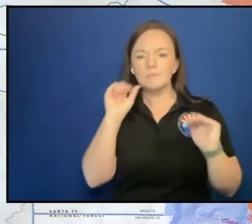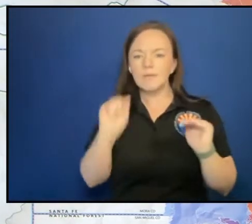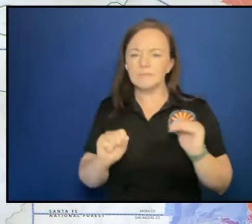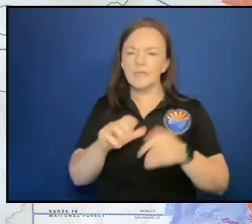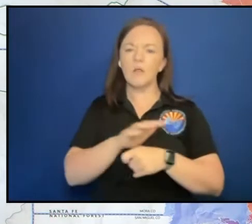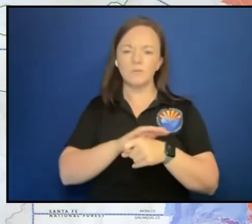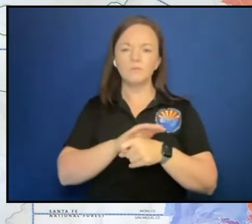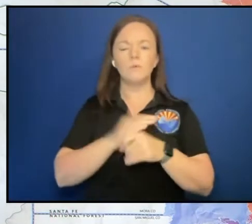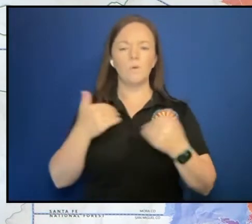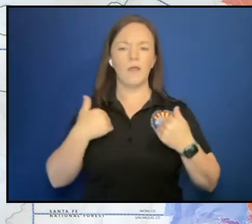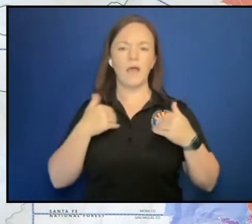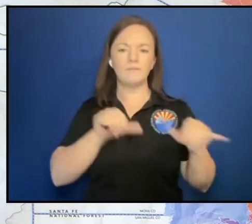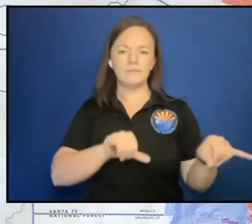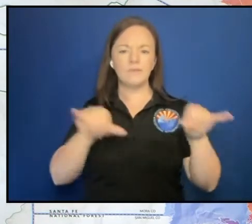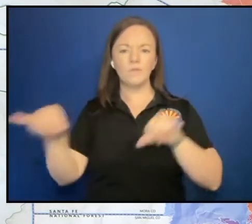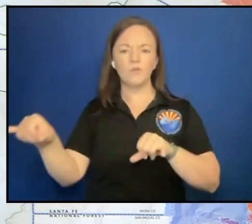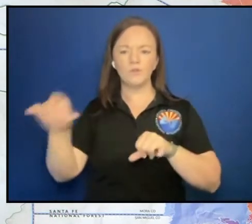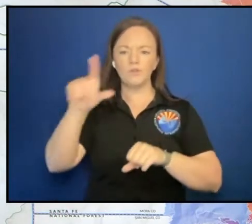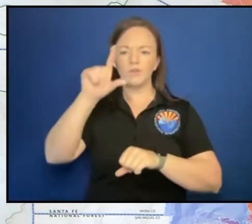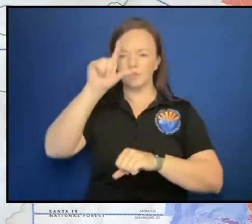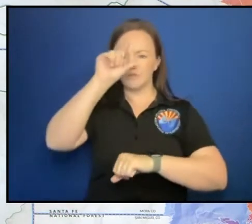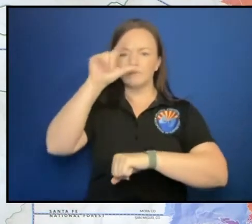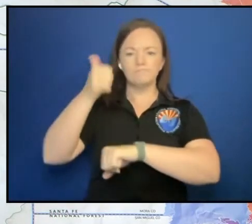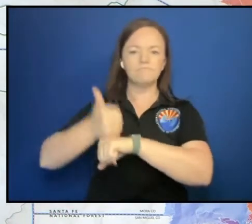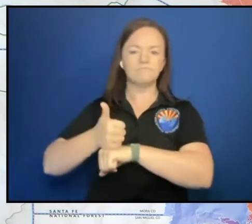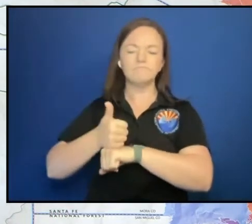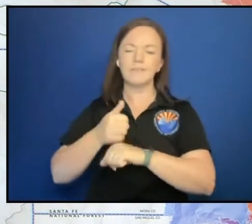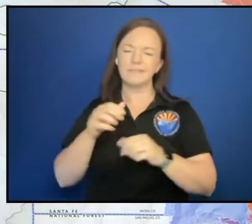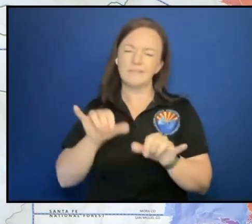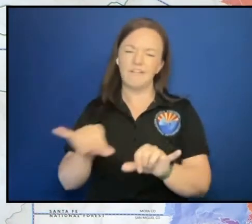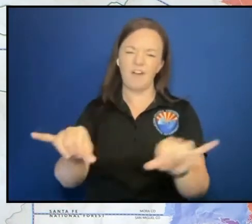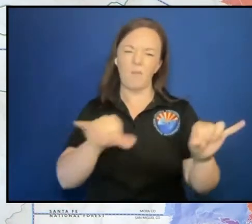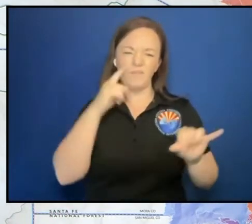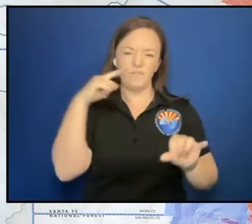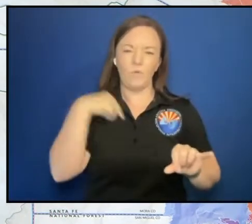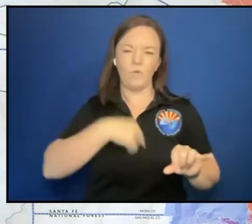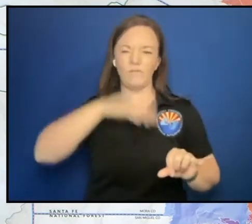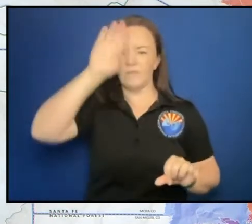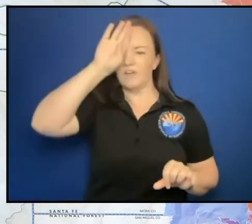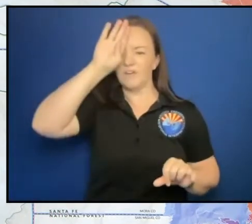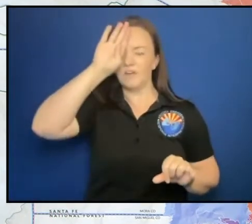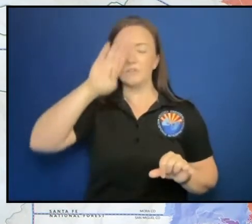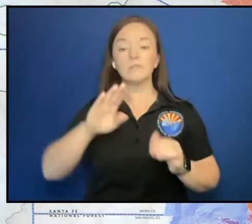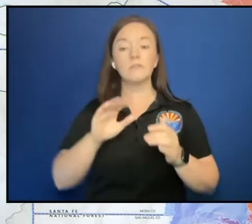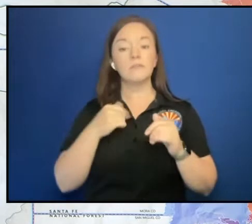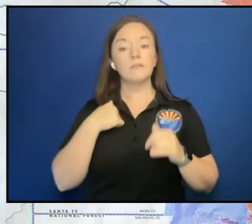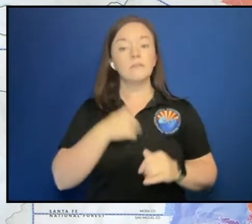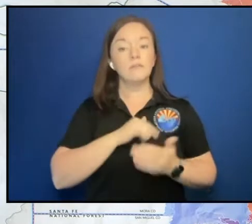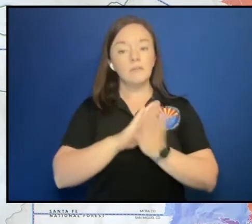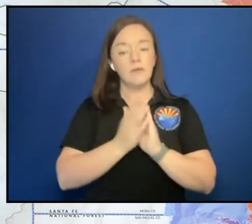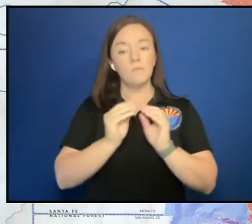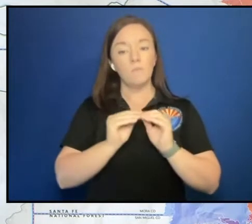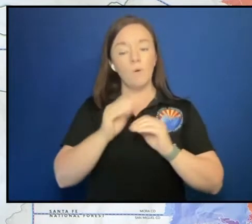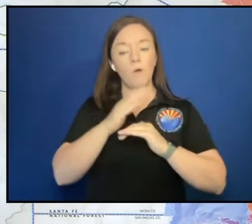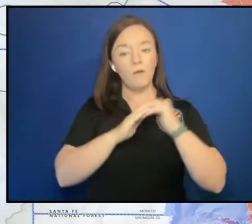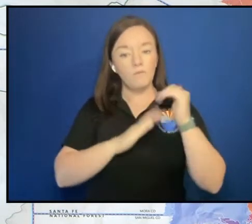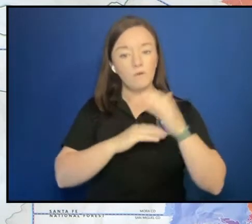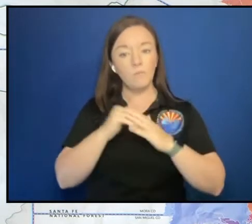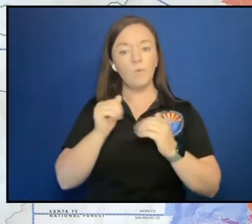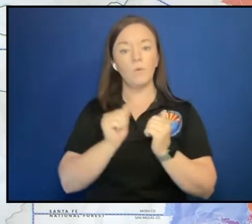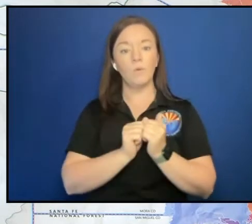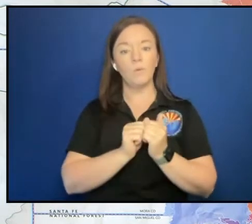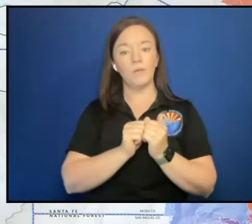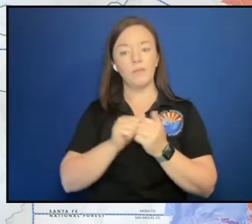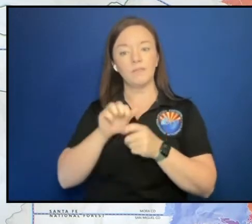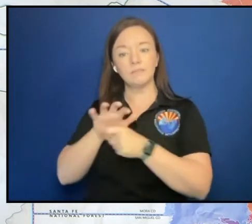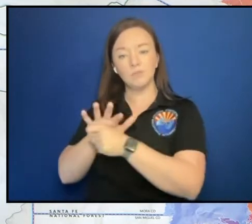practice. It's pretty common. And so as we get more comfortable with the areas, with certain areas